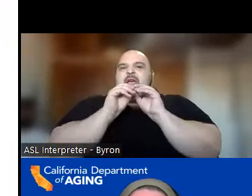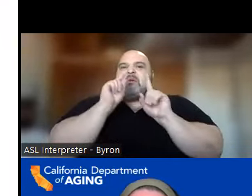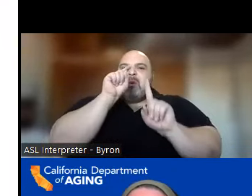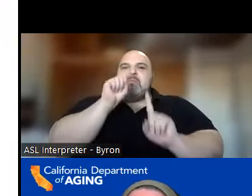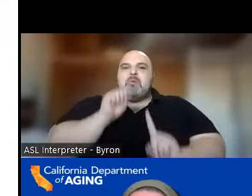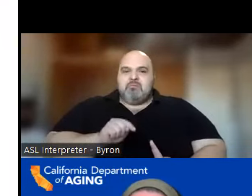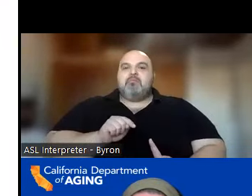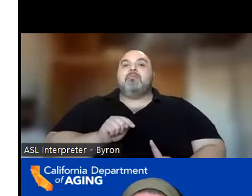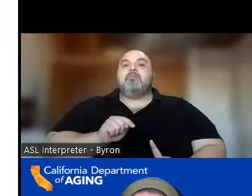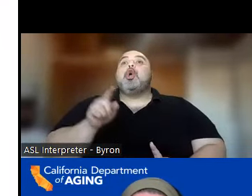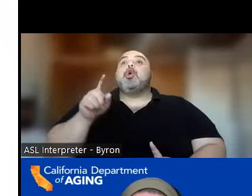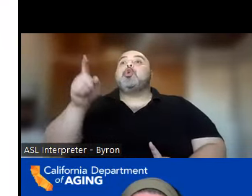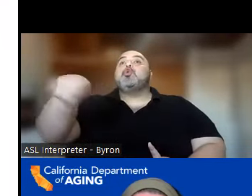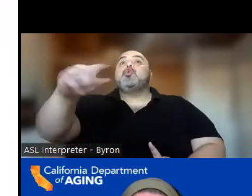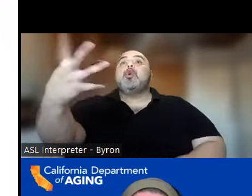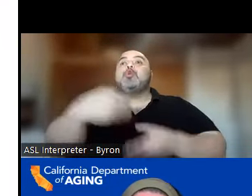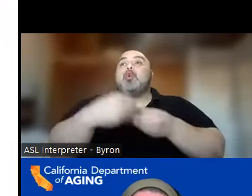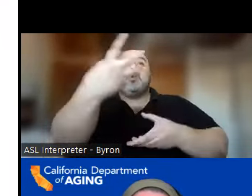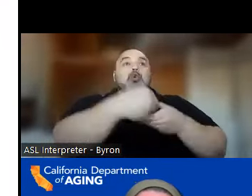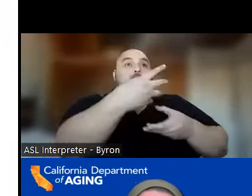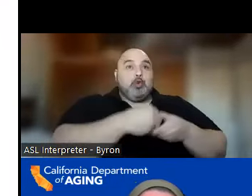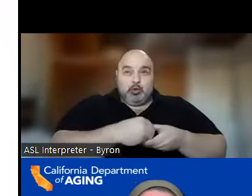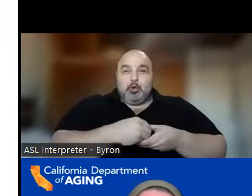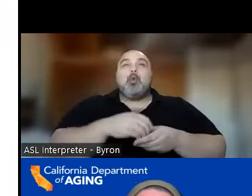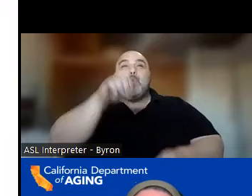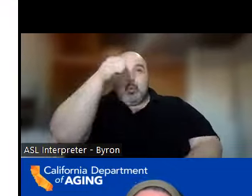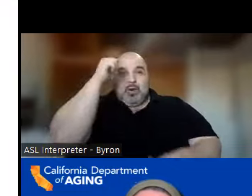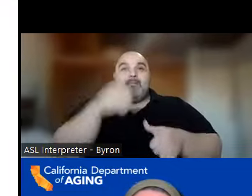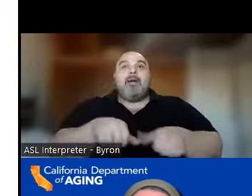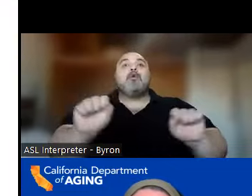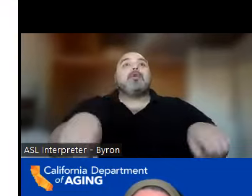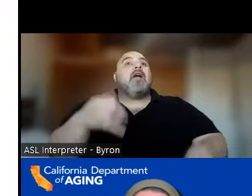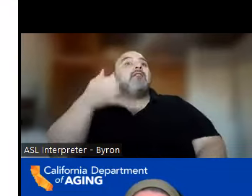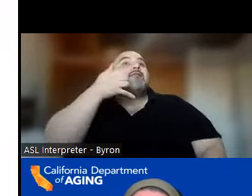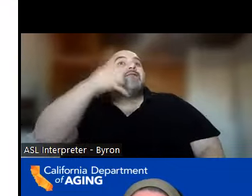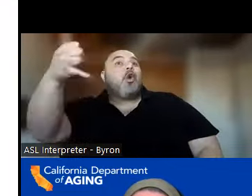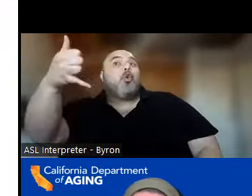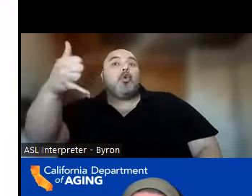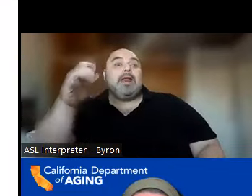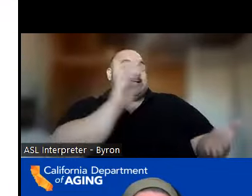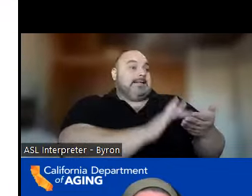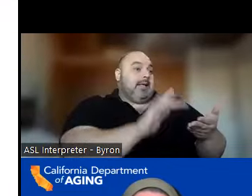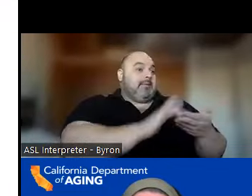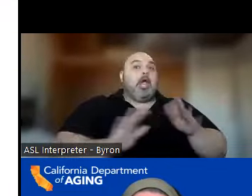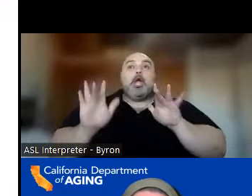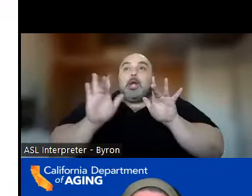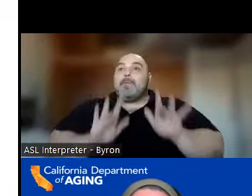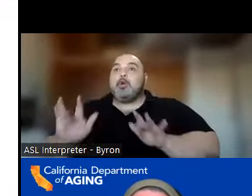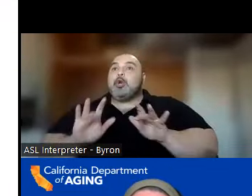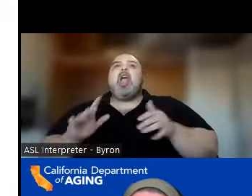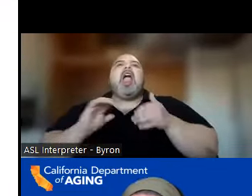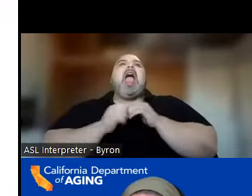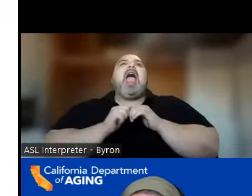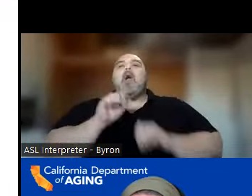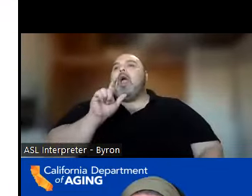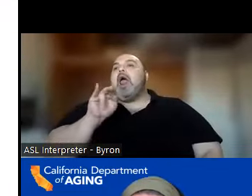As everyone's joining the room, just remember you can join by phone, by tablet or computer using the link, or you can